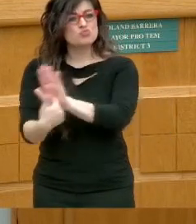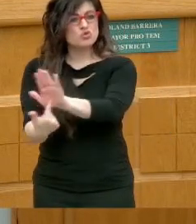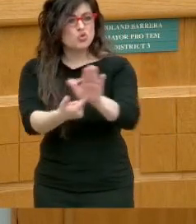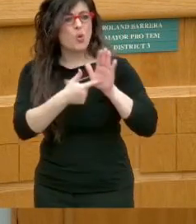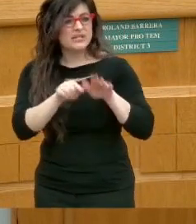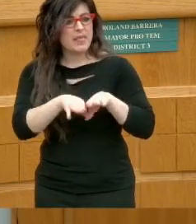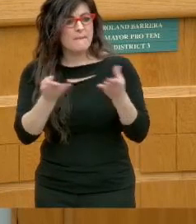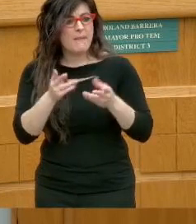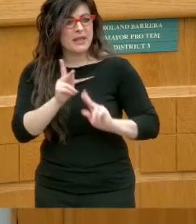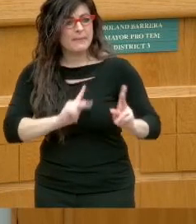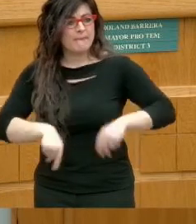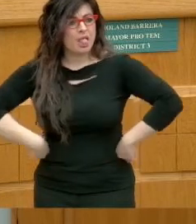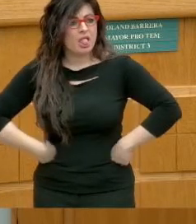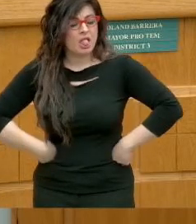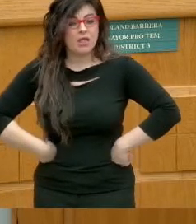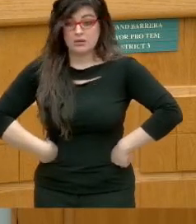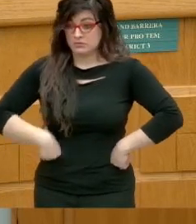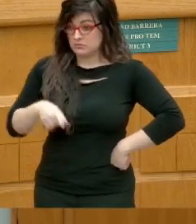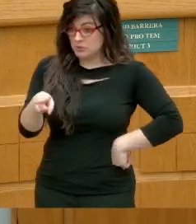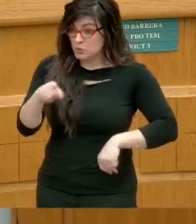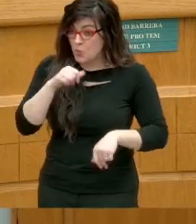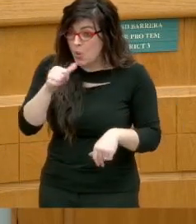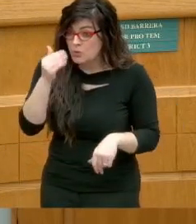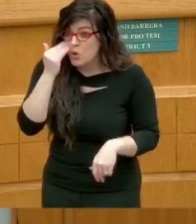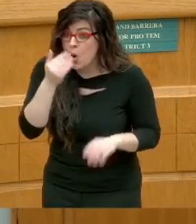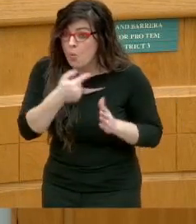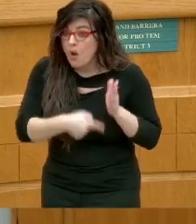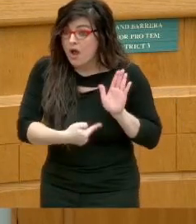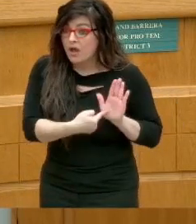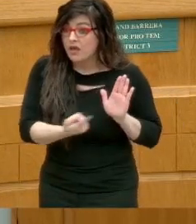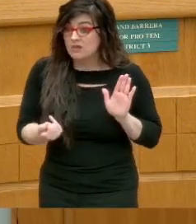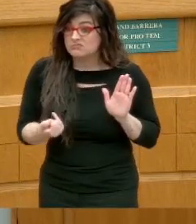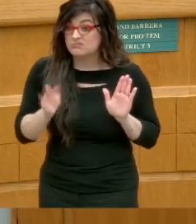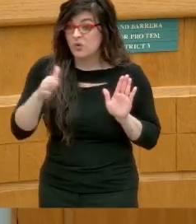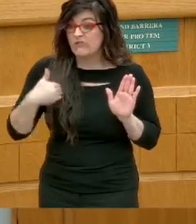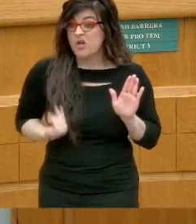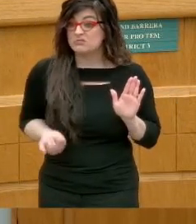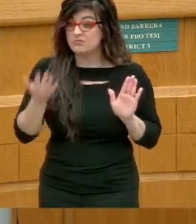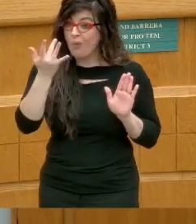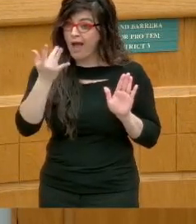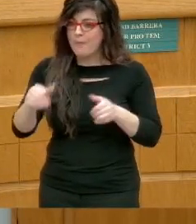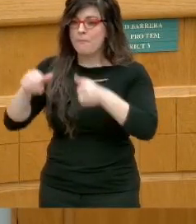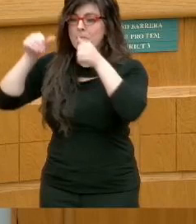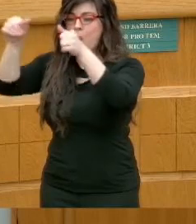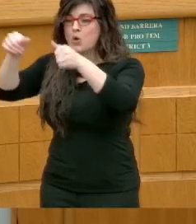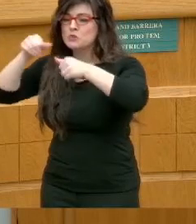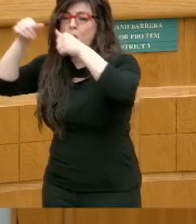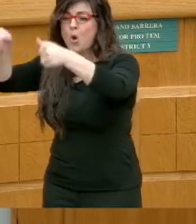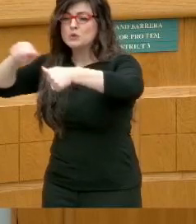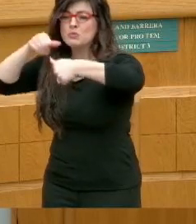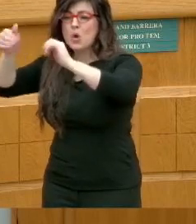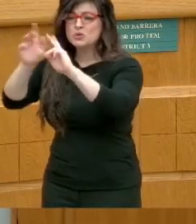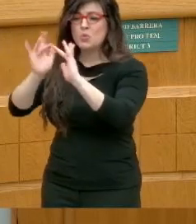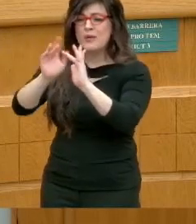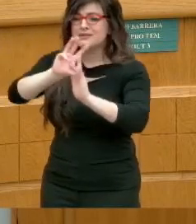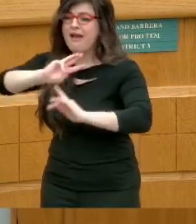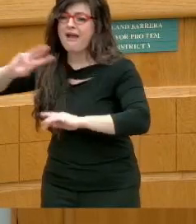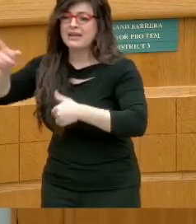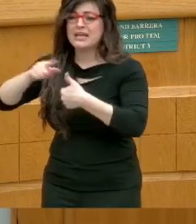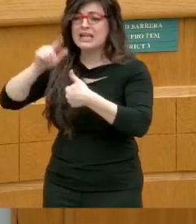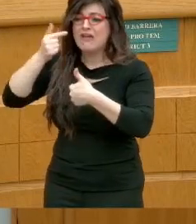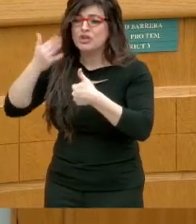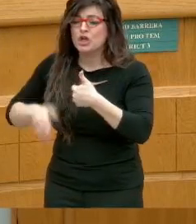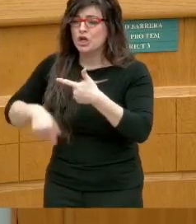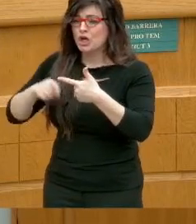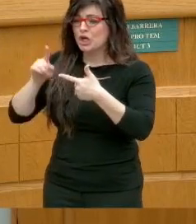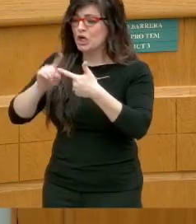public's fault because they're online on the city's website, on the county's website, I'm sure on the governor's website. They are readily available for anybody that